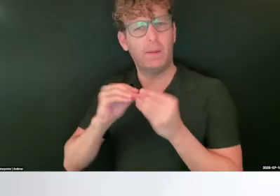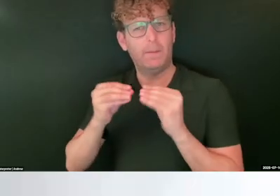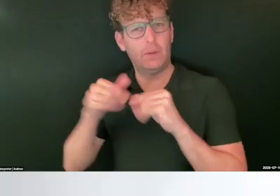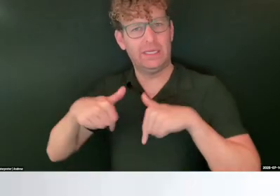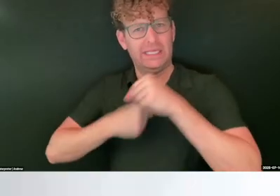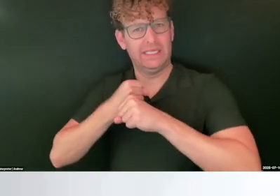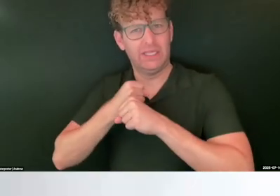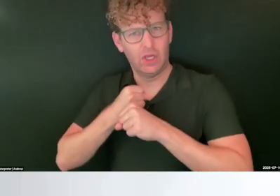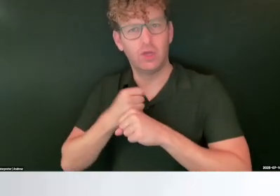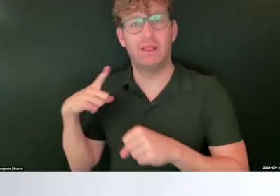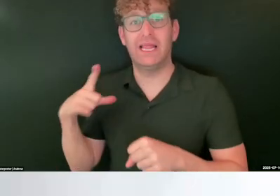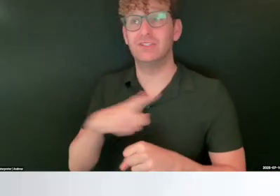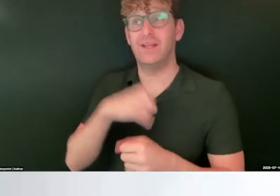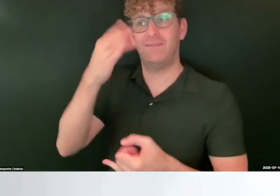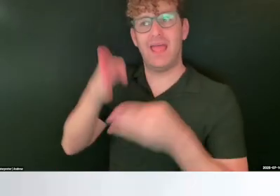ends on September 12th.